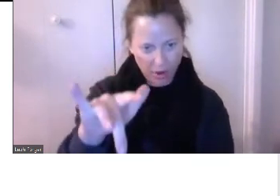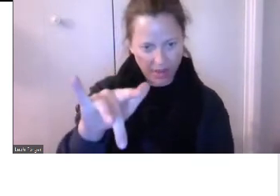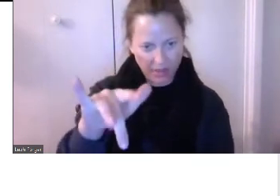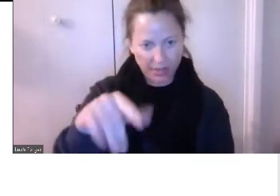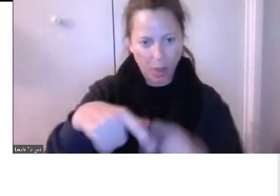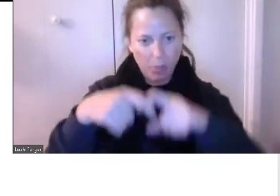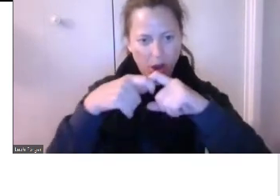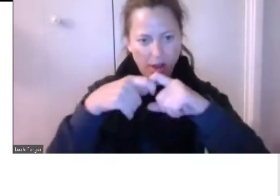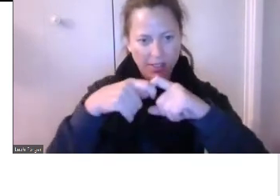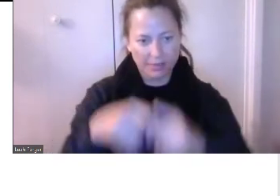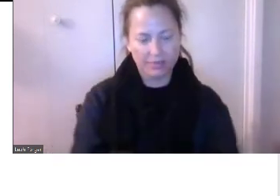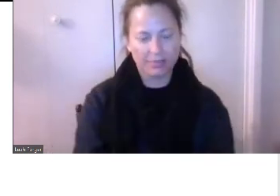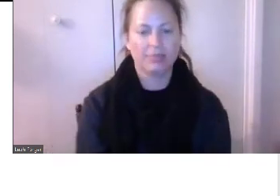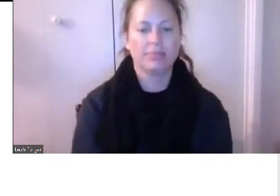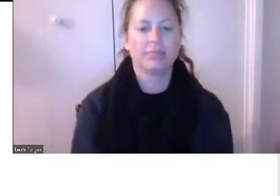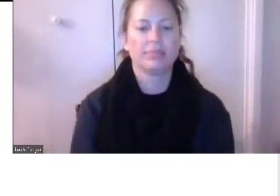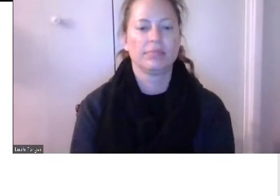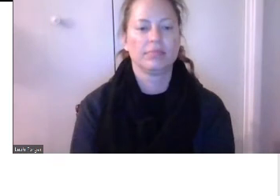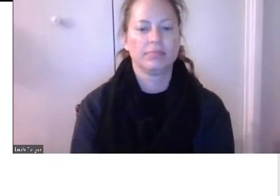now.